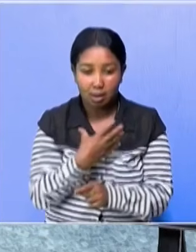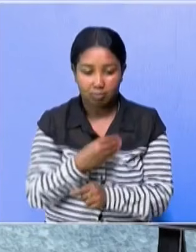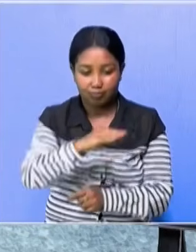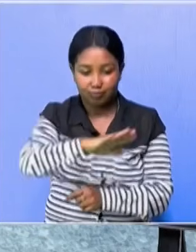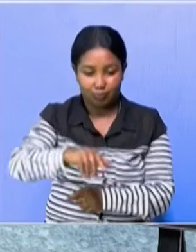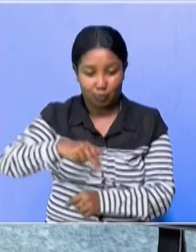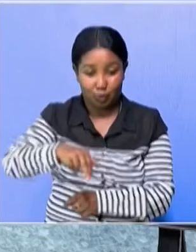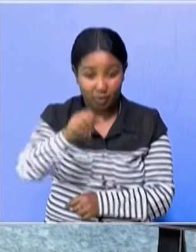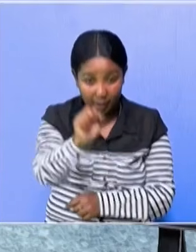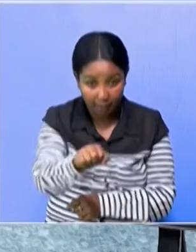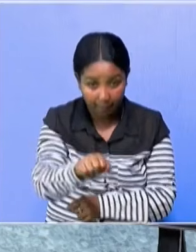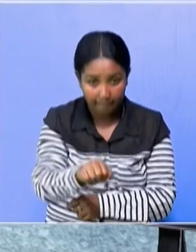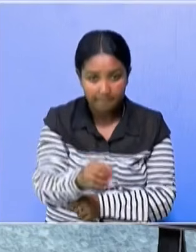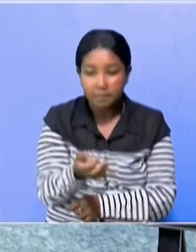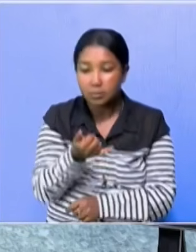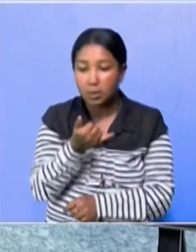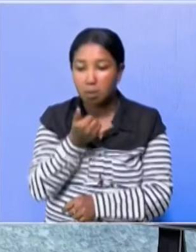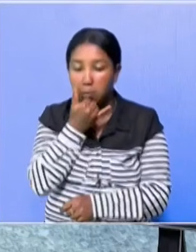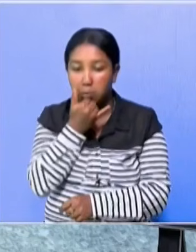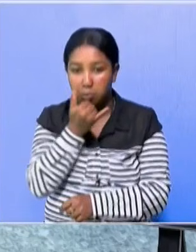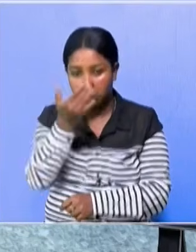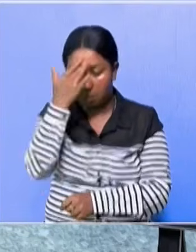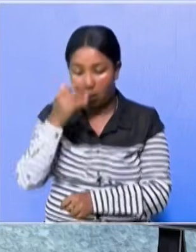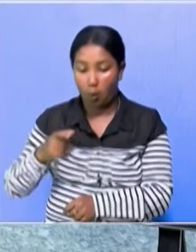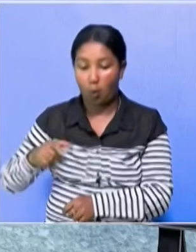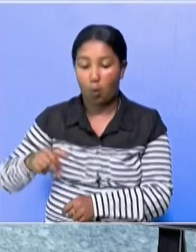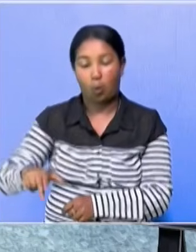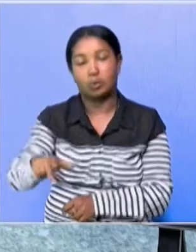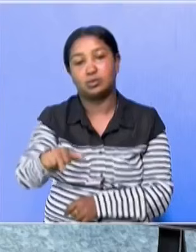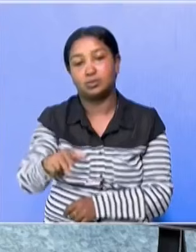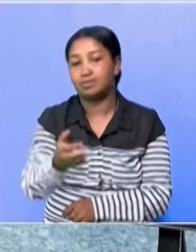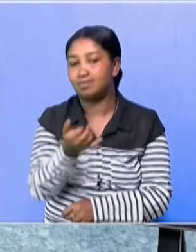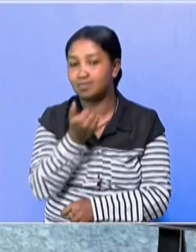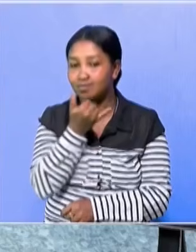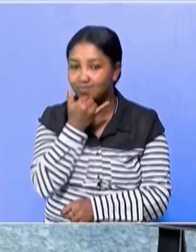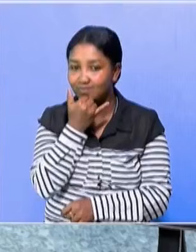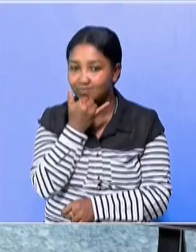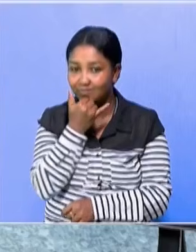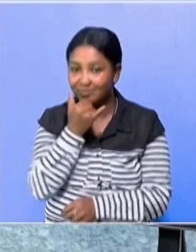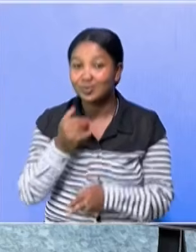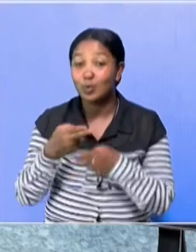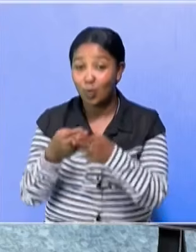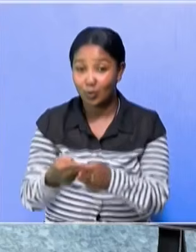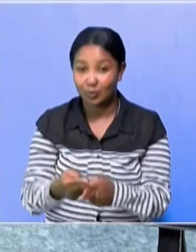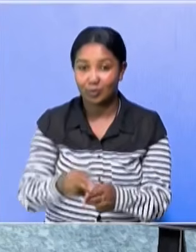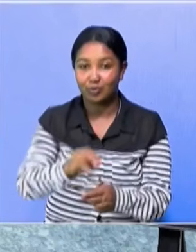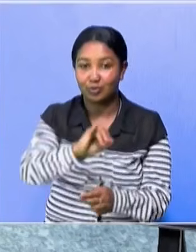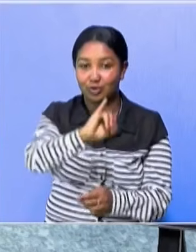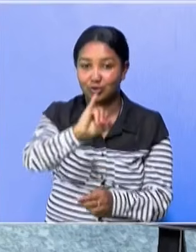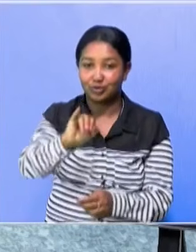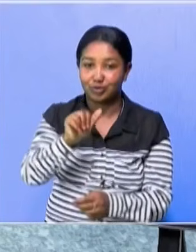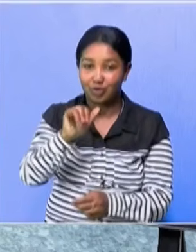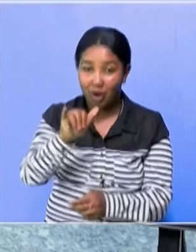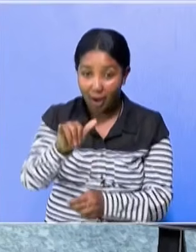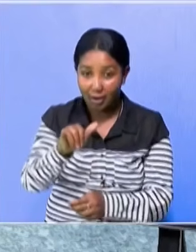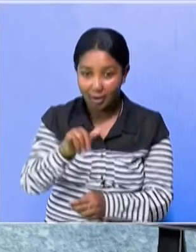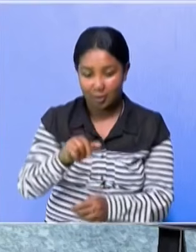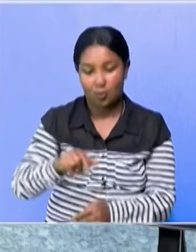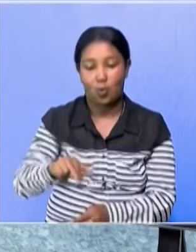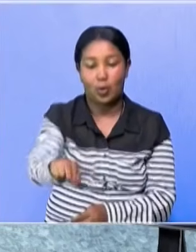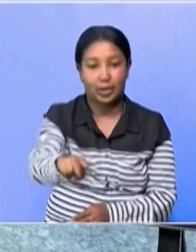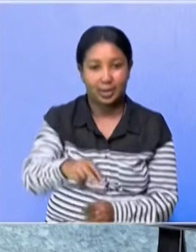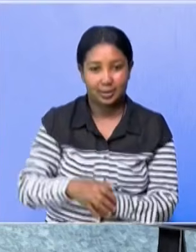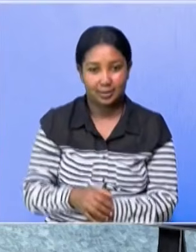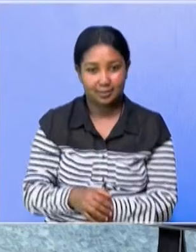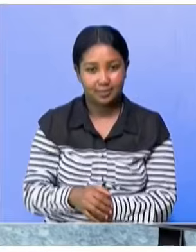illegally. Illegal. You come across such kind of people while they are crossing the road in a legal way. You see? This is joy walking. It's